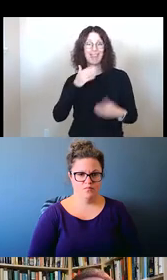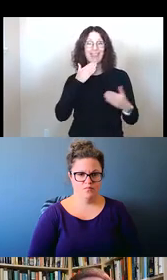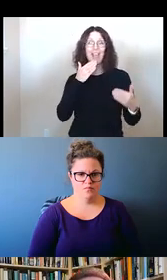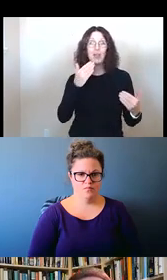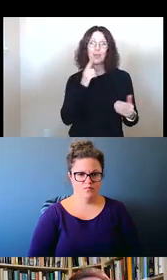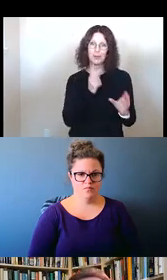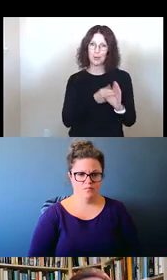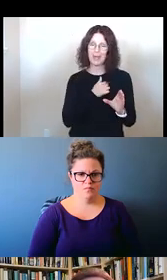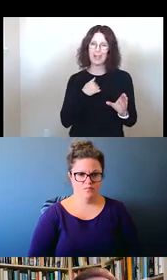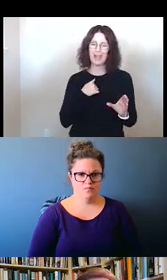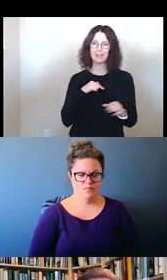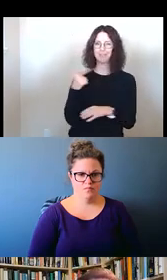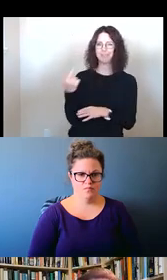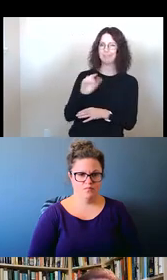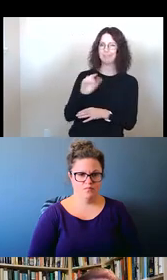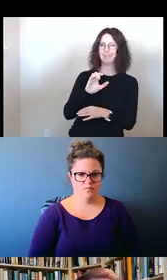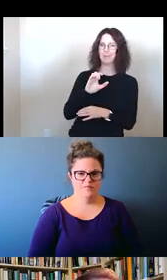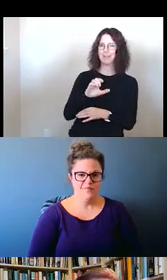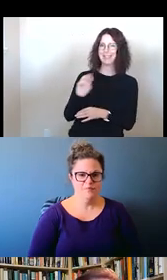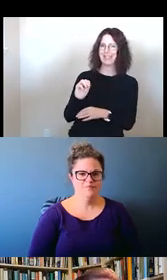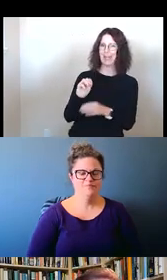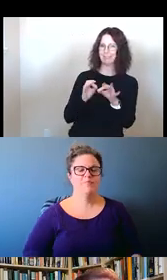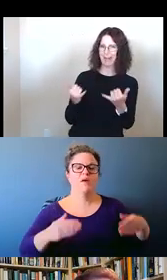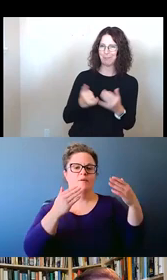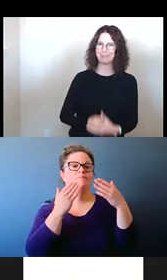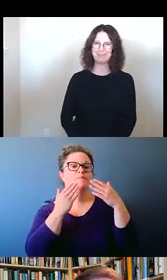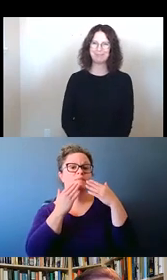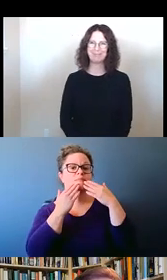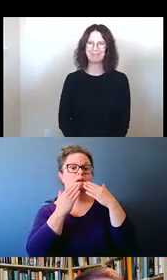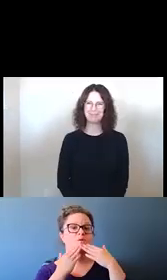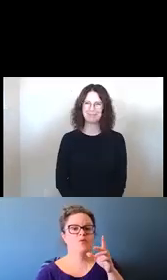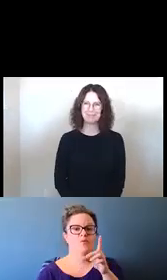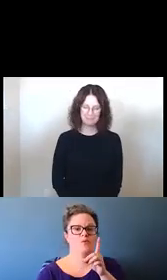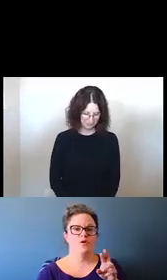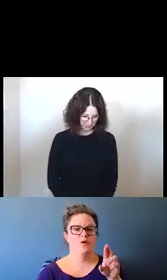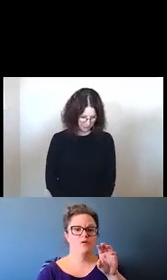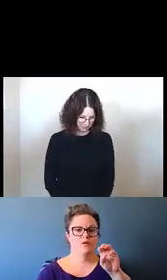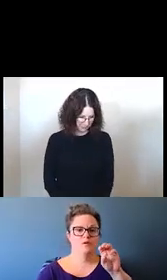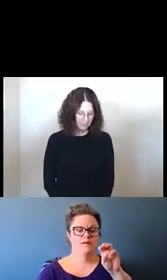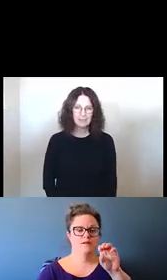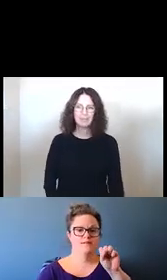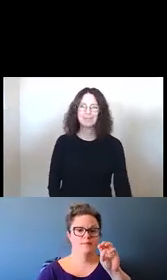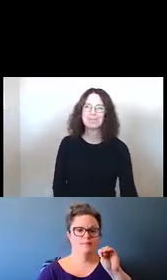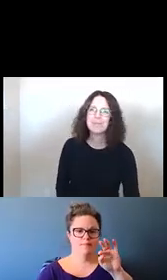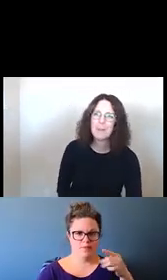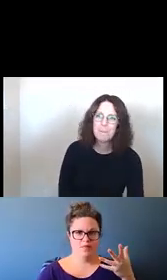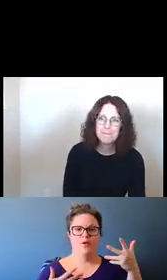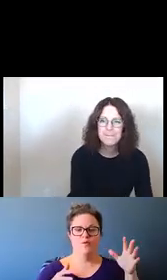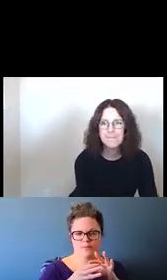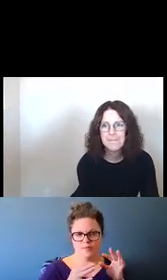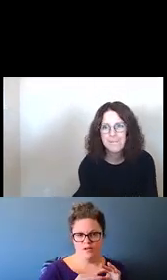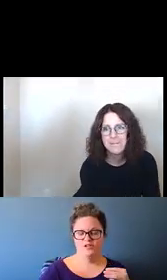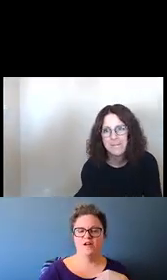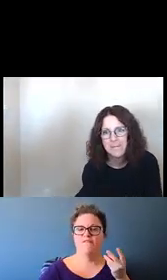everyone for joining us. Thanks very much, Dr. Smith. So as he mentioned, we're going to go through a few last slides, highlighting some resources for you of